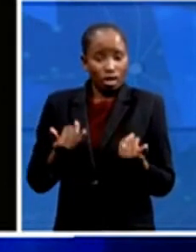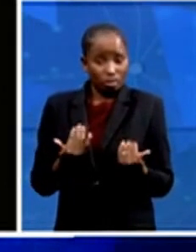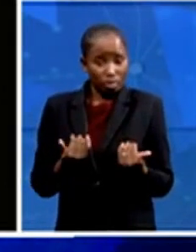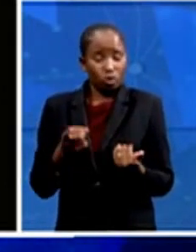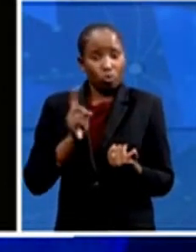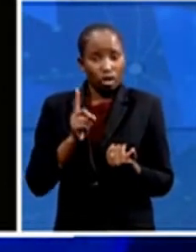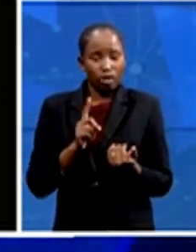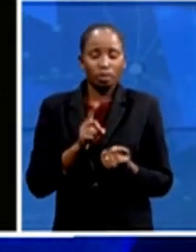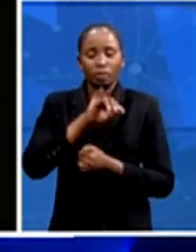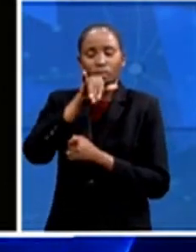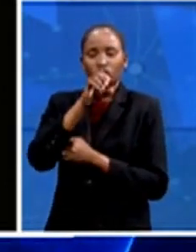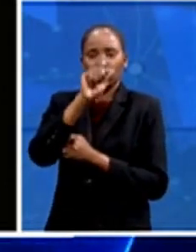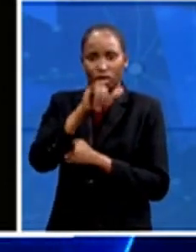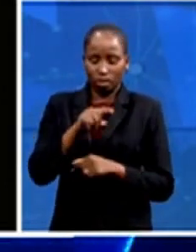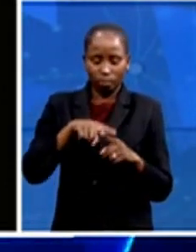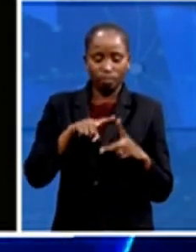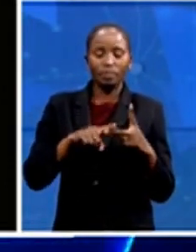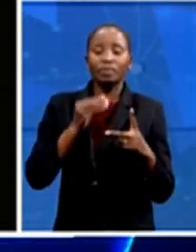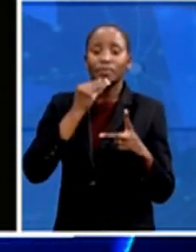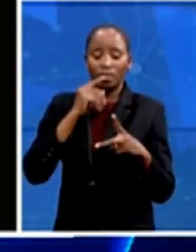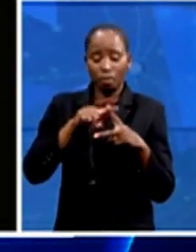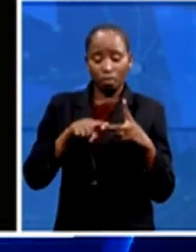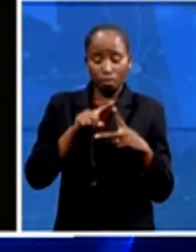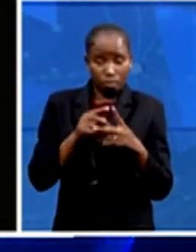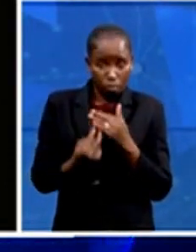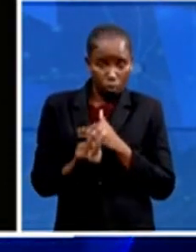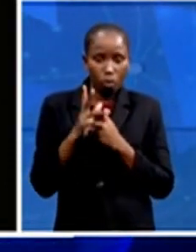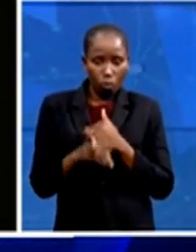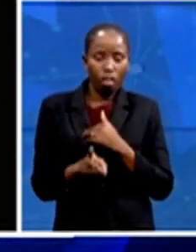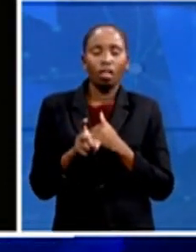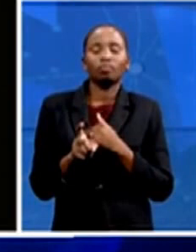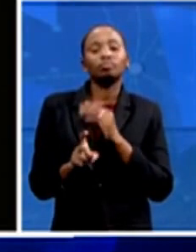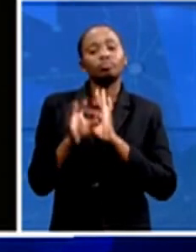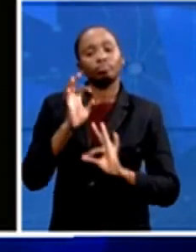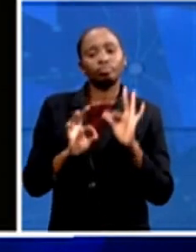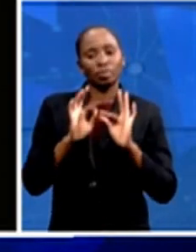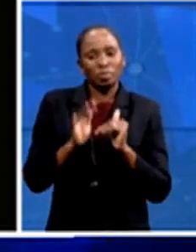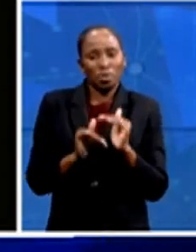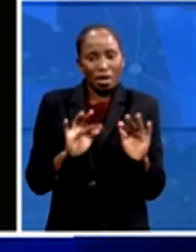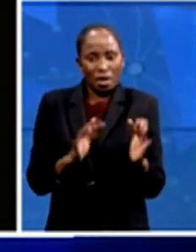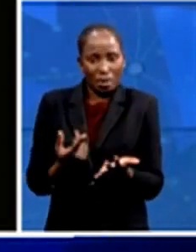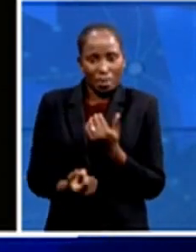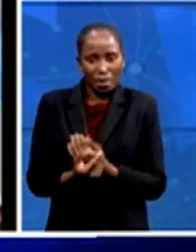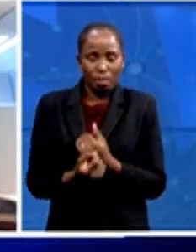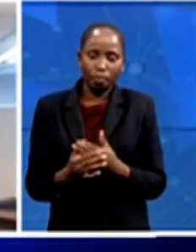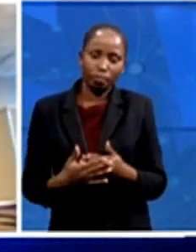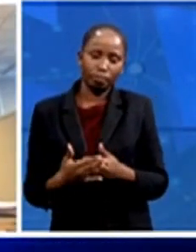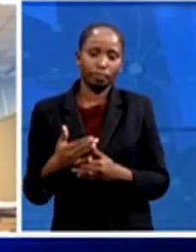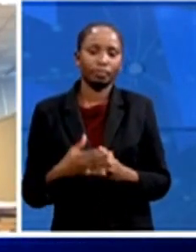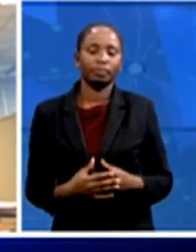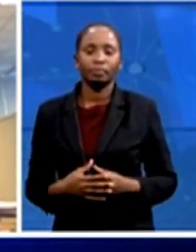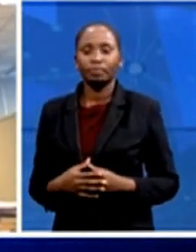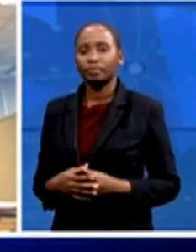Motlanthe, to take us and to talk us through this entire process. Just in terms of the